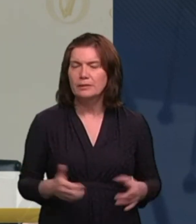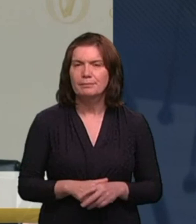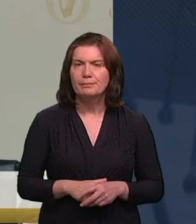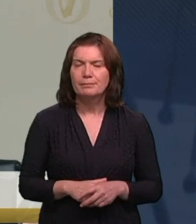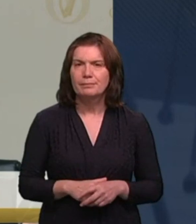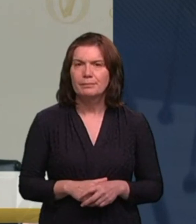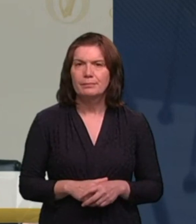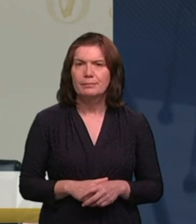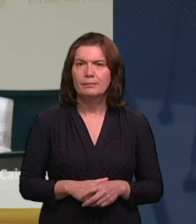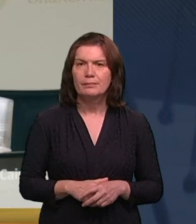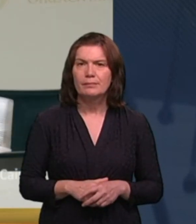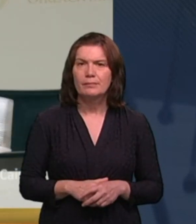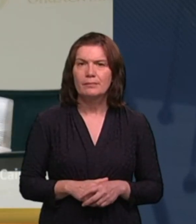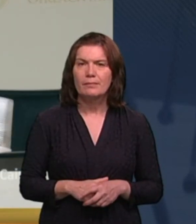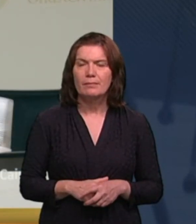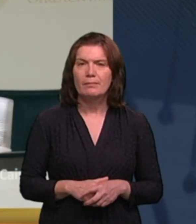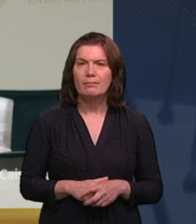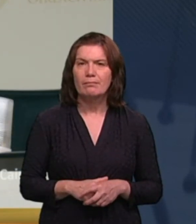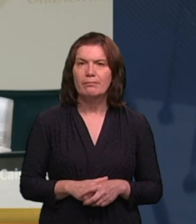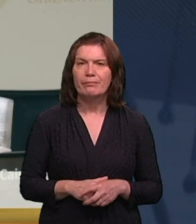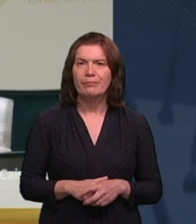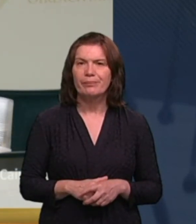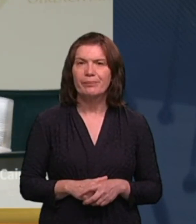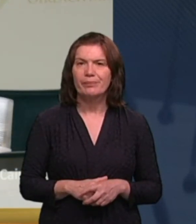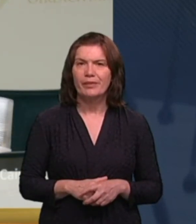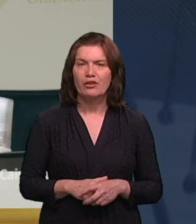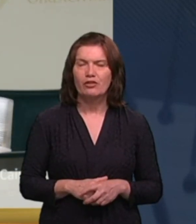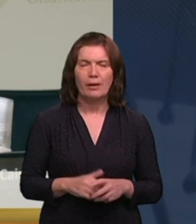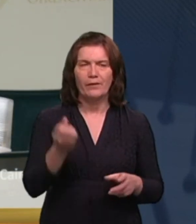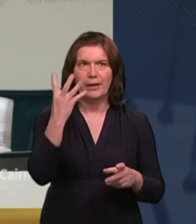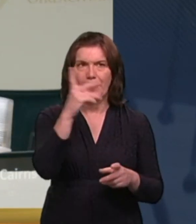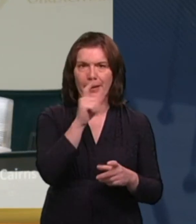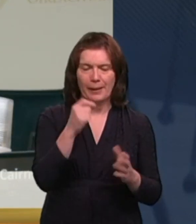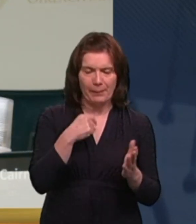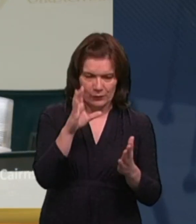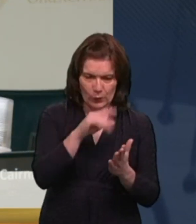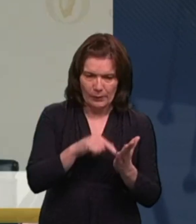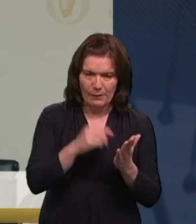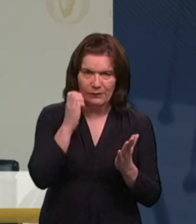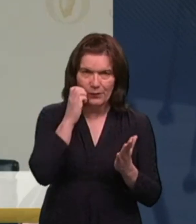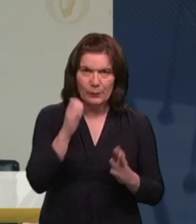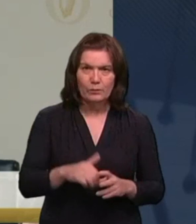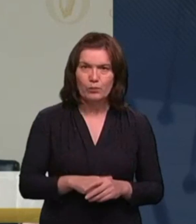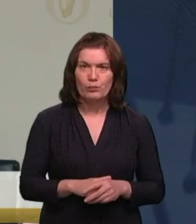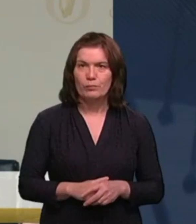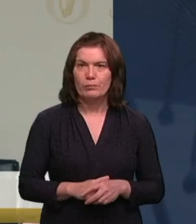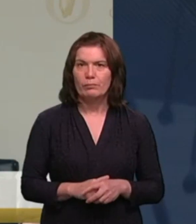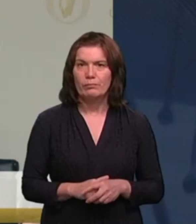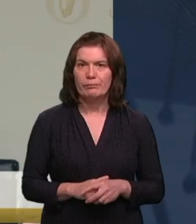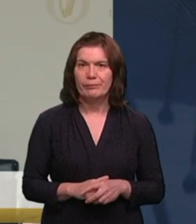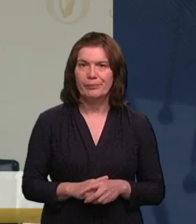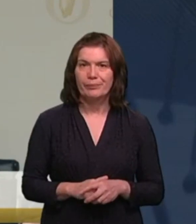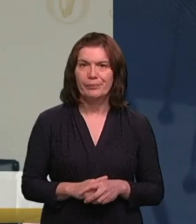If somebody watching wants to I'll come back to you in a minute. Yeah. I'll look it up on my phone. Yeah. Oh no, I've no signal.